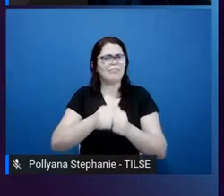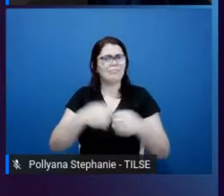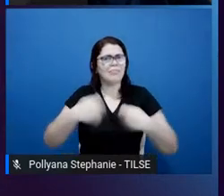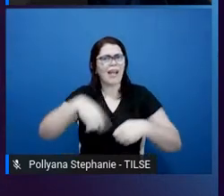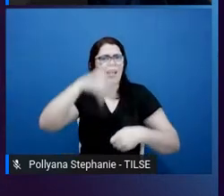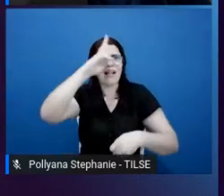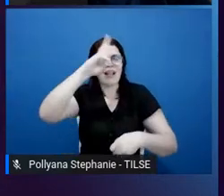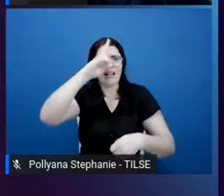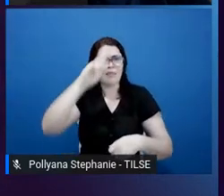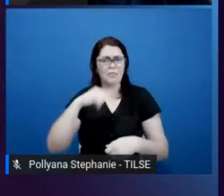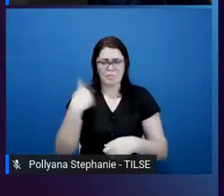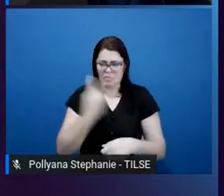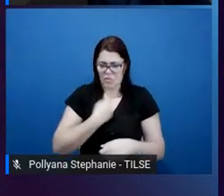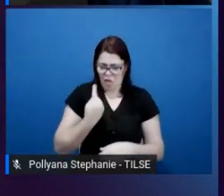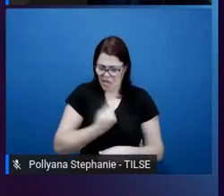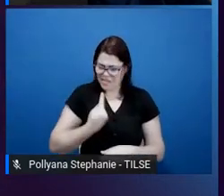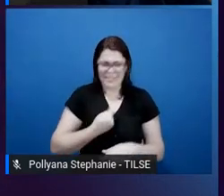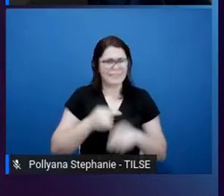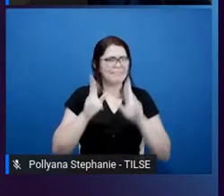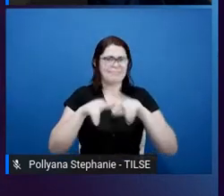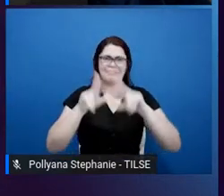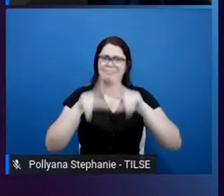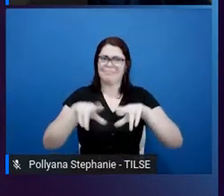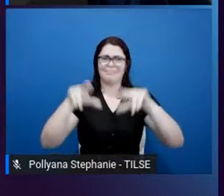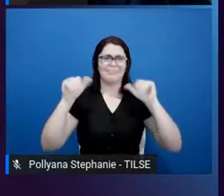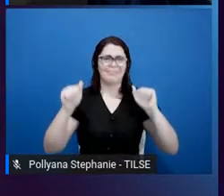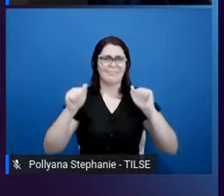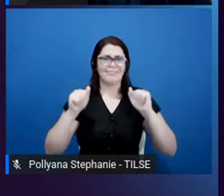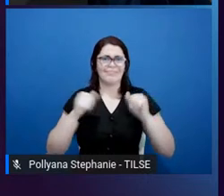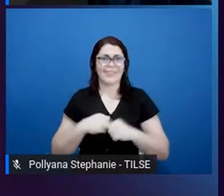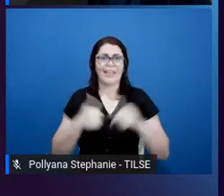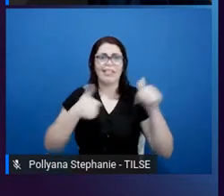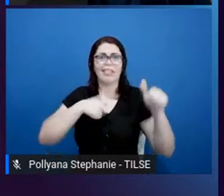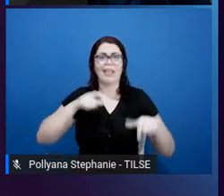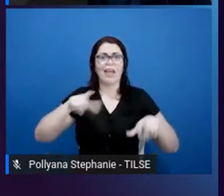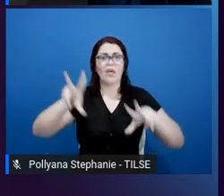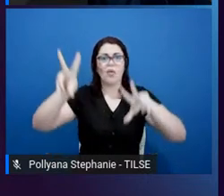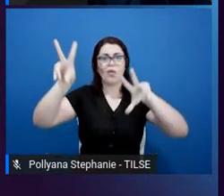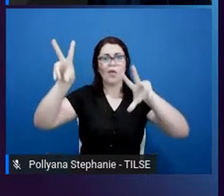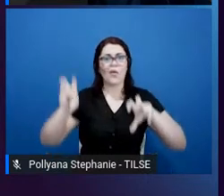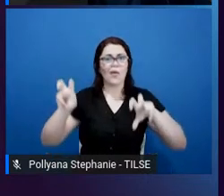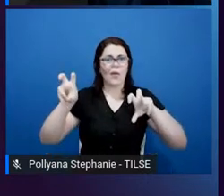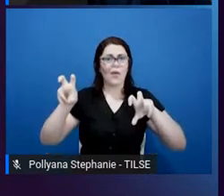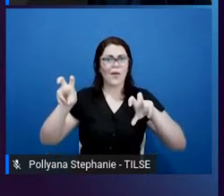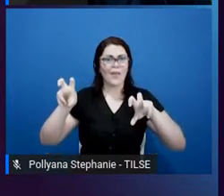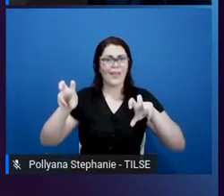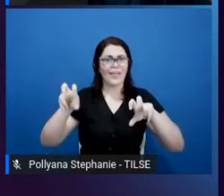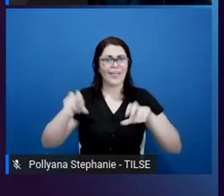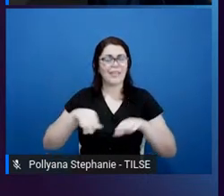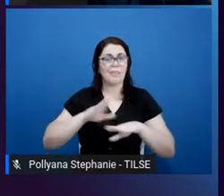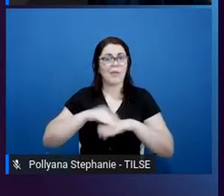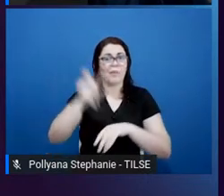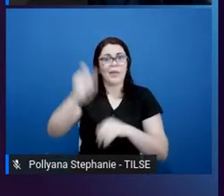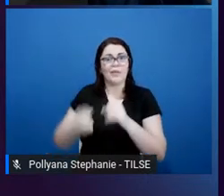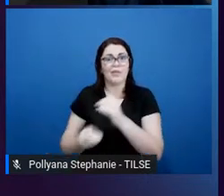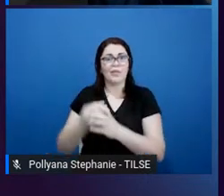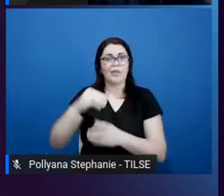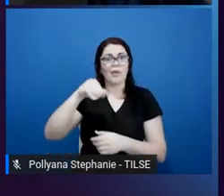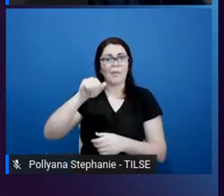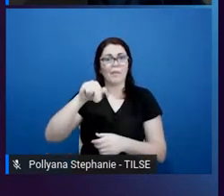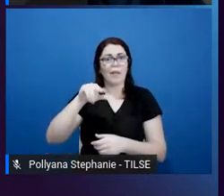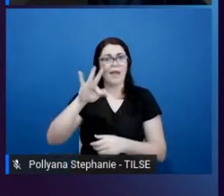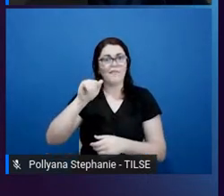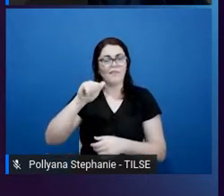we are never alone. I'll leave you with this quote by the creator of Mafalda, who has recently left us.